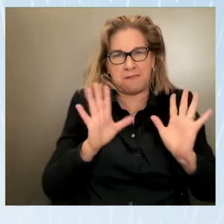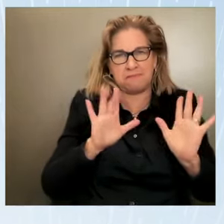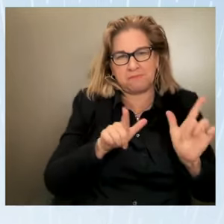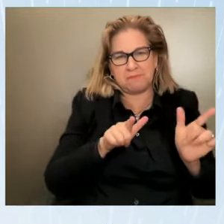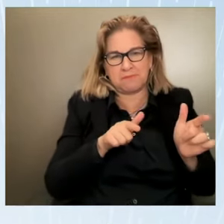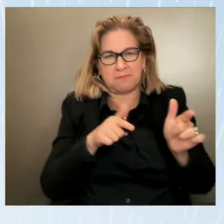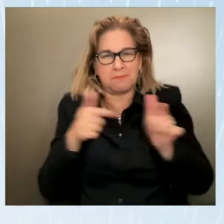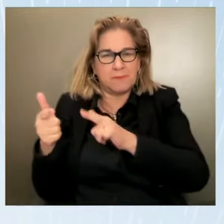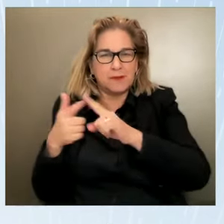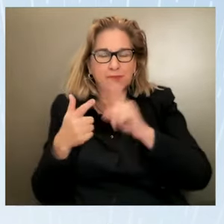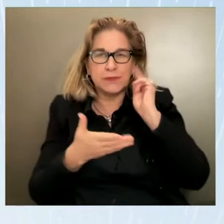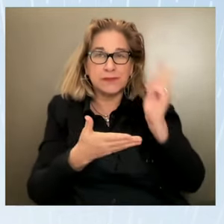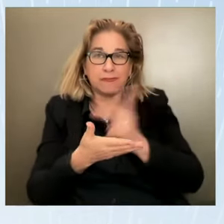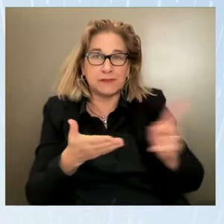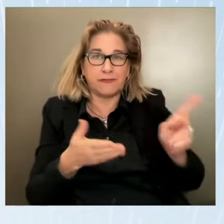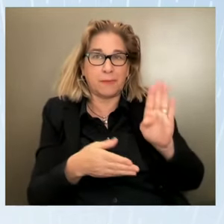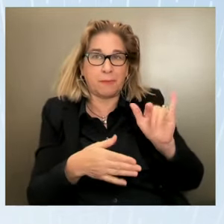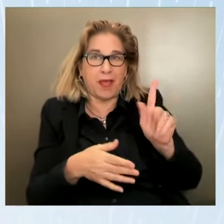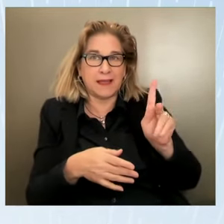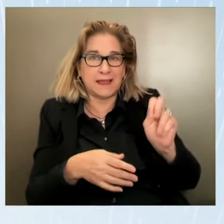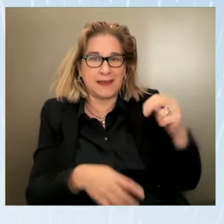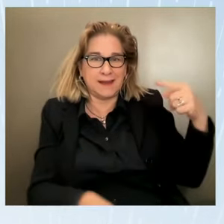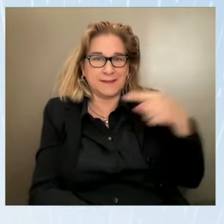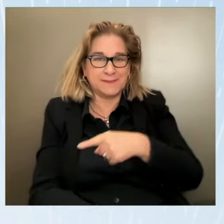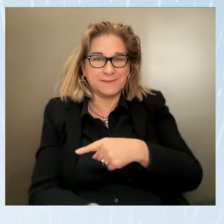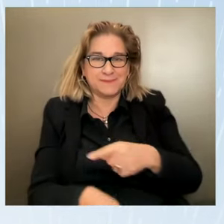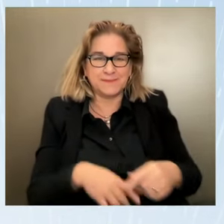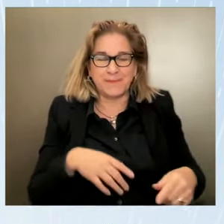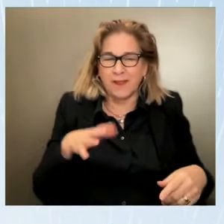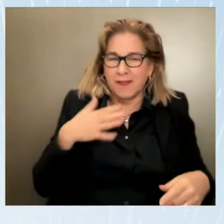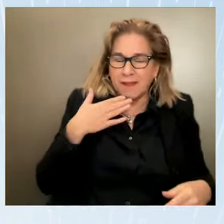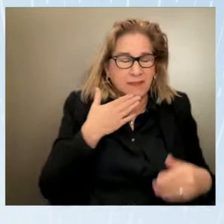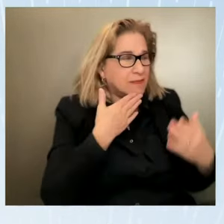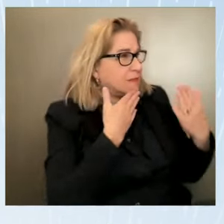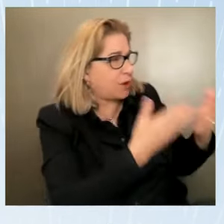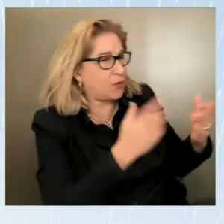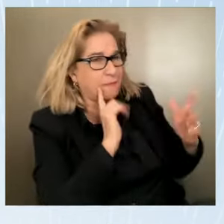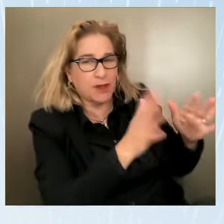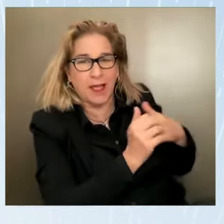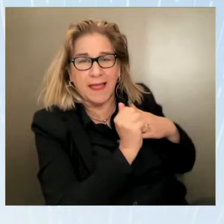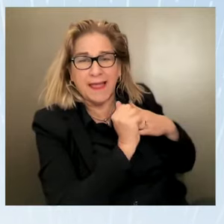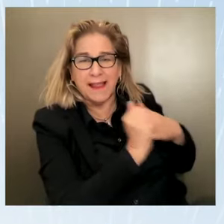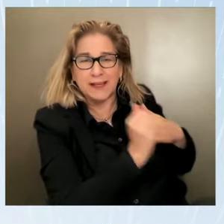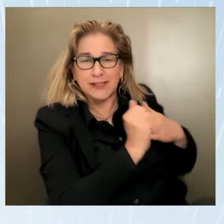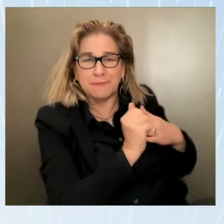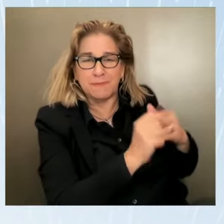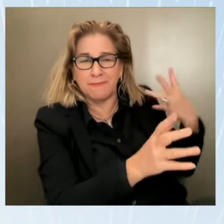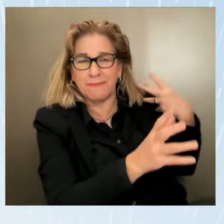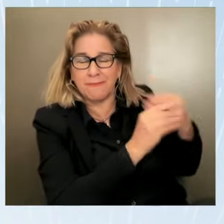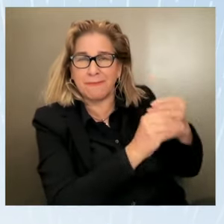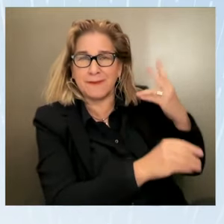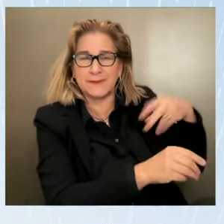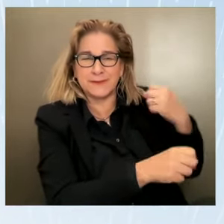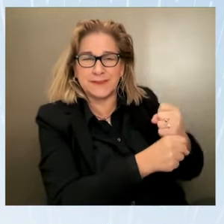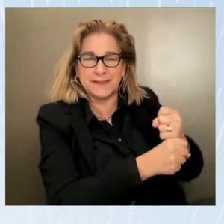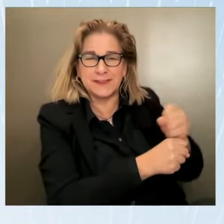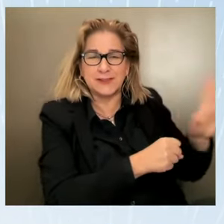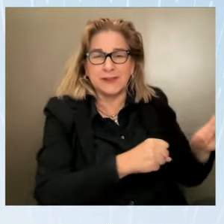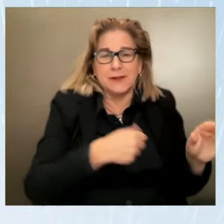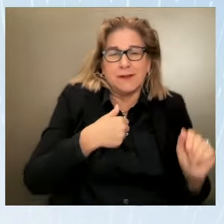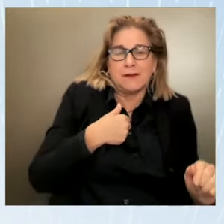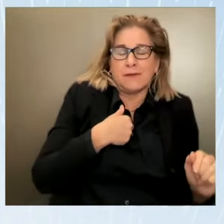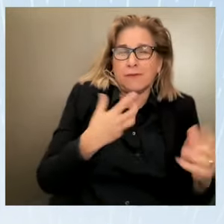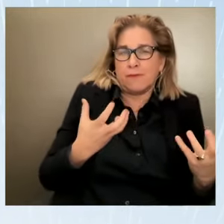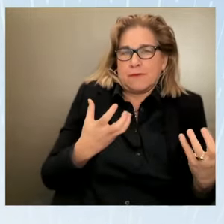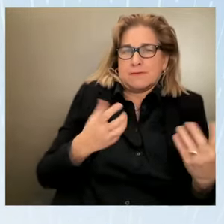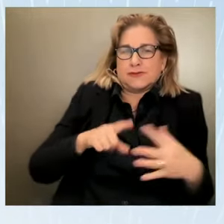for your engagement these past 2 years. I also want to start by thanking my other friend and colleague, Jen Klein, of the